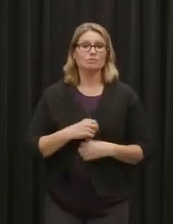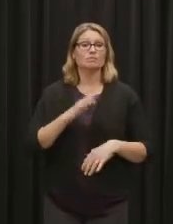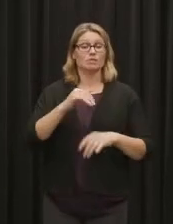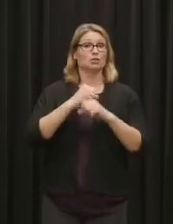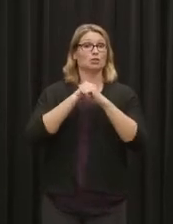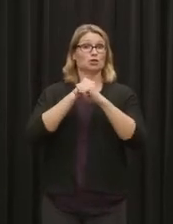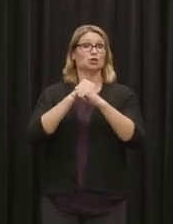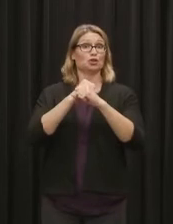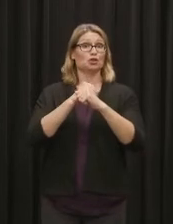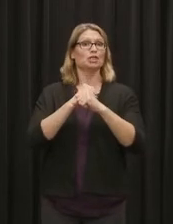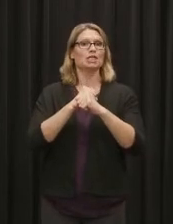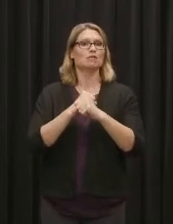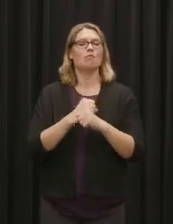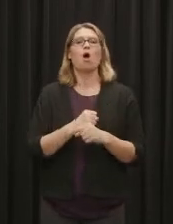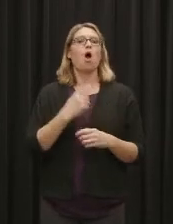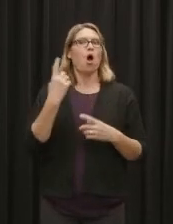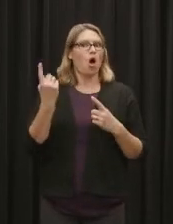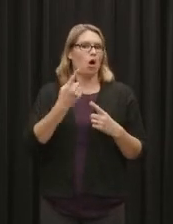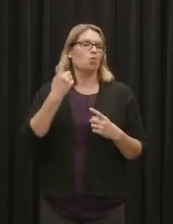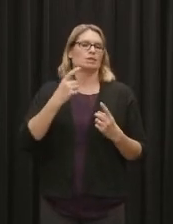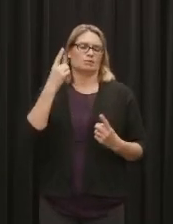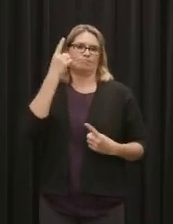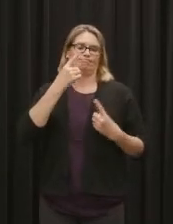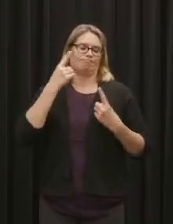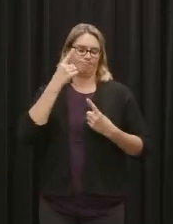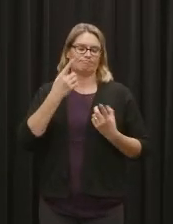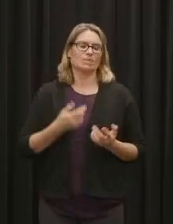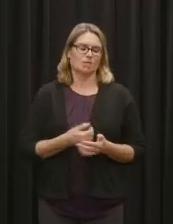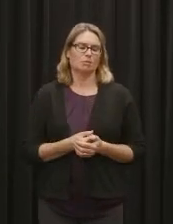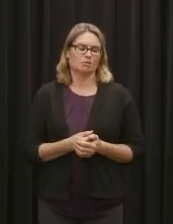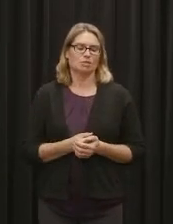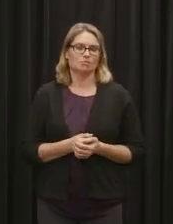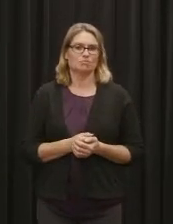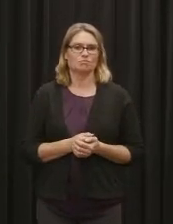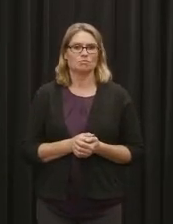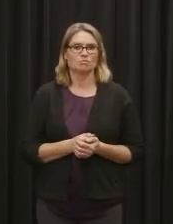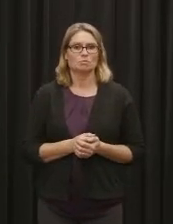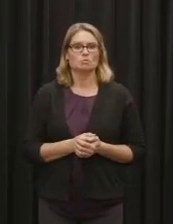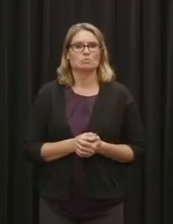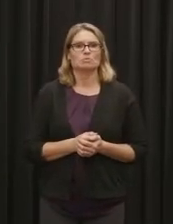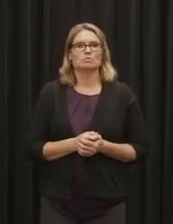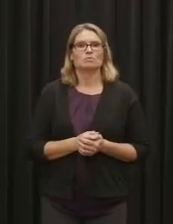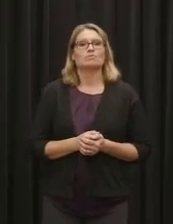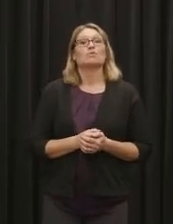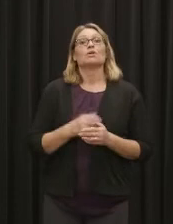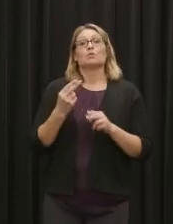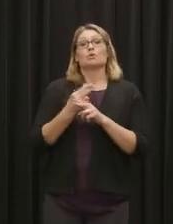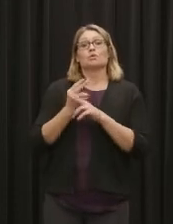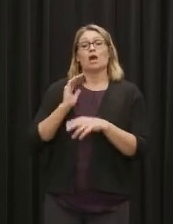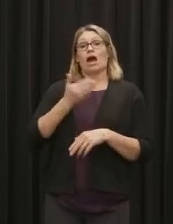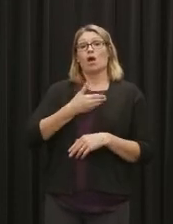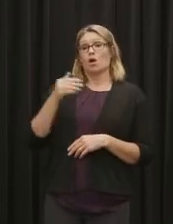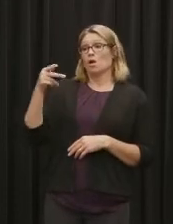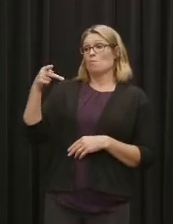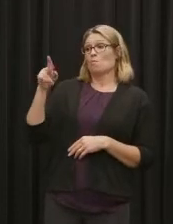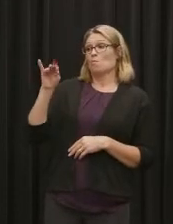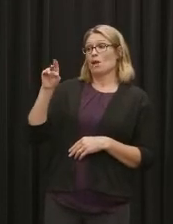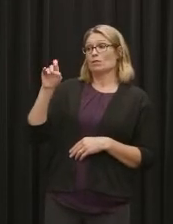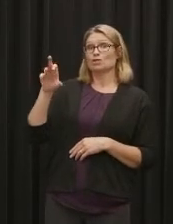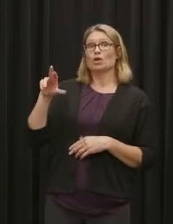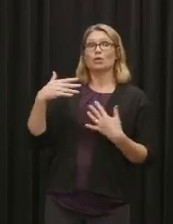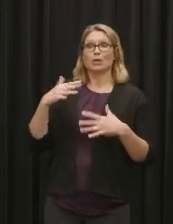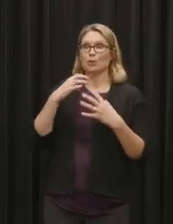Security of the vaccine is always a consideration, as it is, to use the words of our Prime Minister, a precious commodity at this